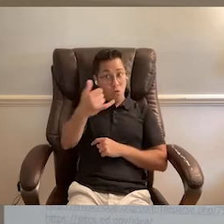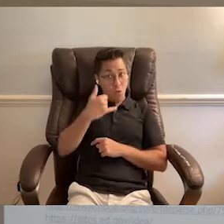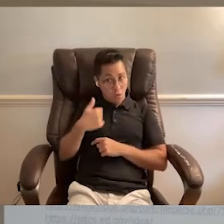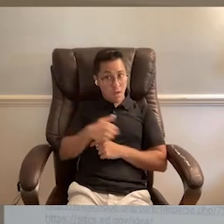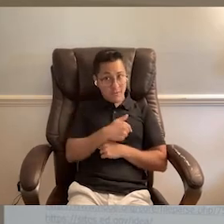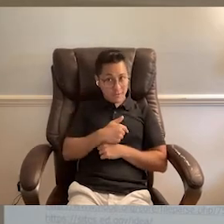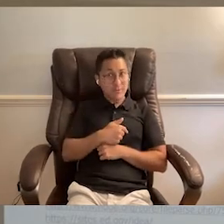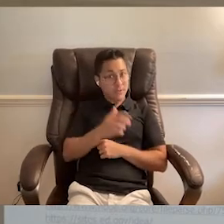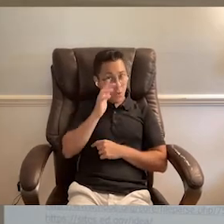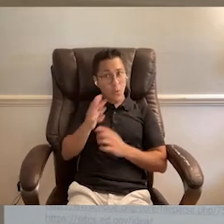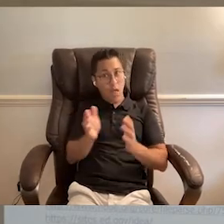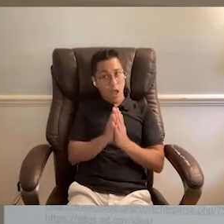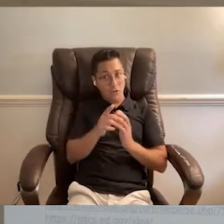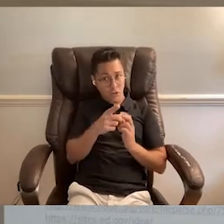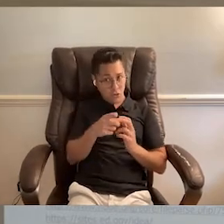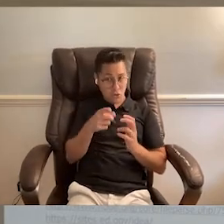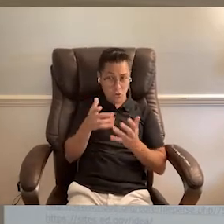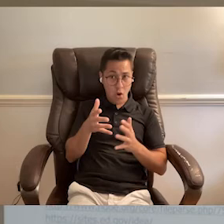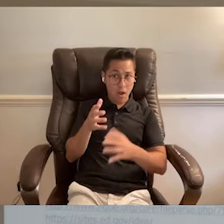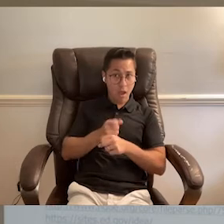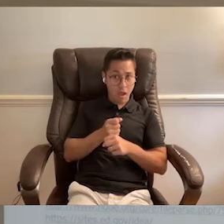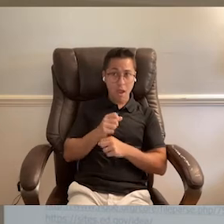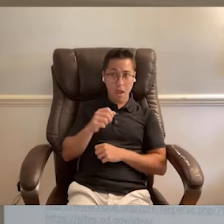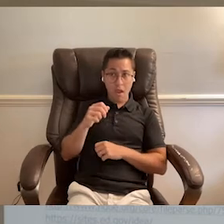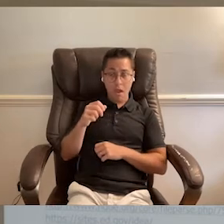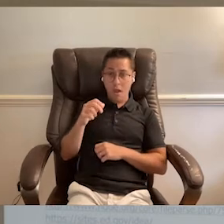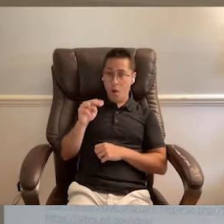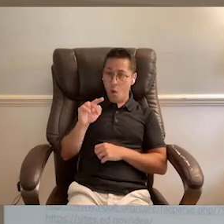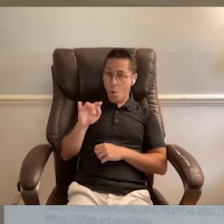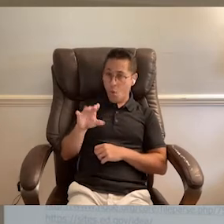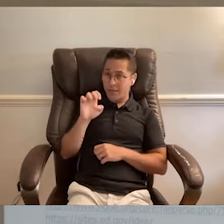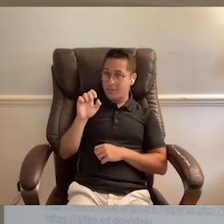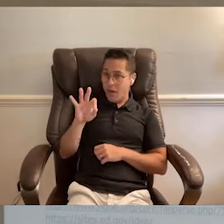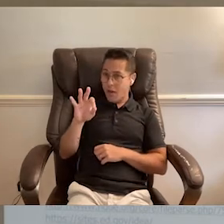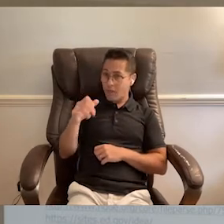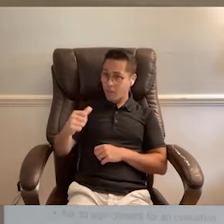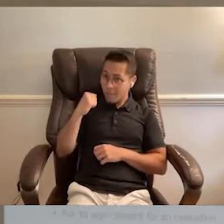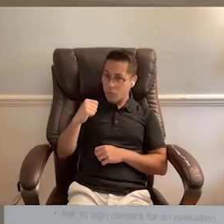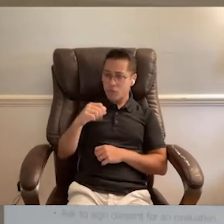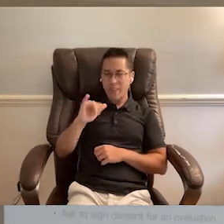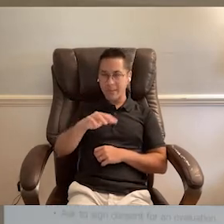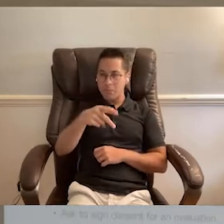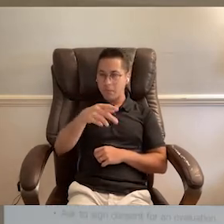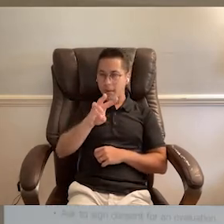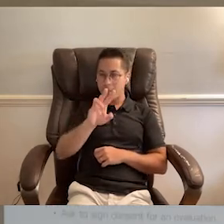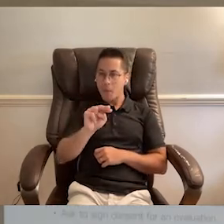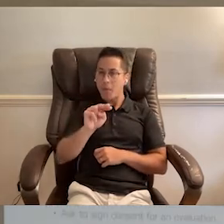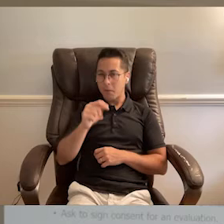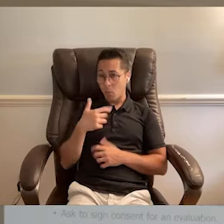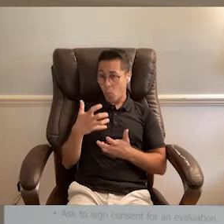you, did you get a notice of refusal? That's what the PWN is, and we'll want to see that.